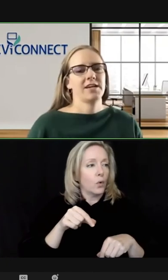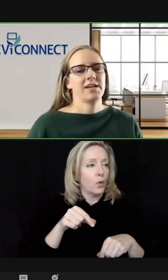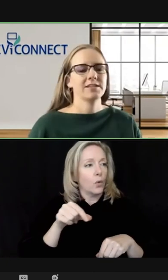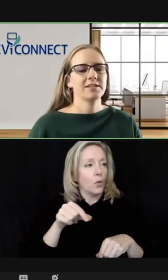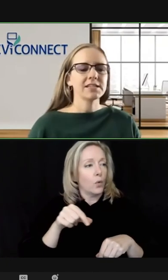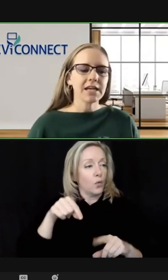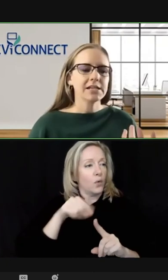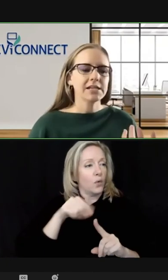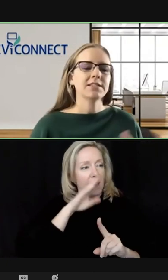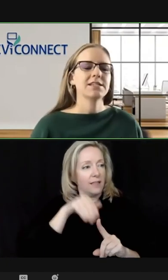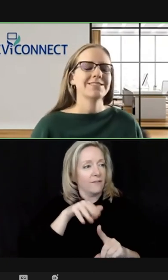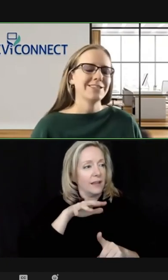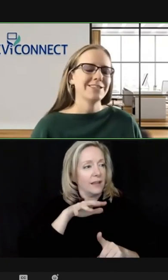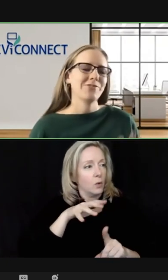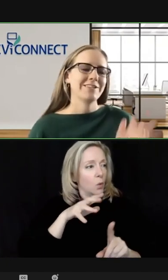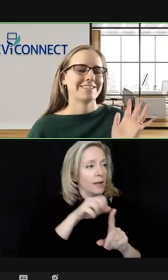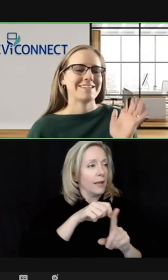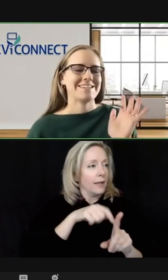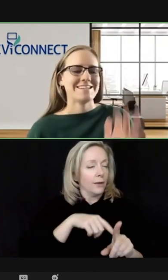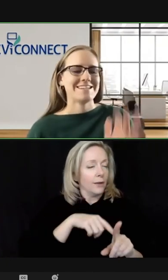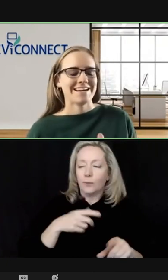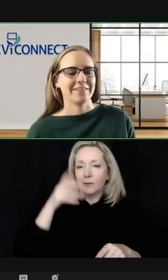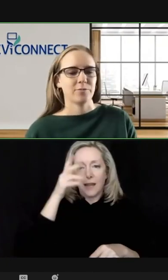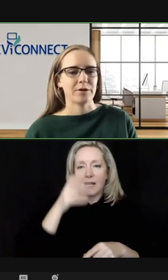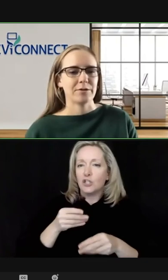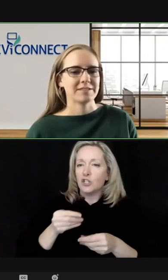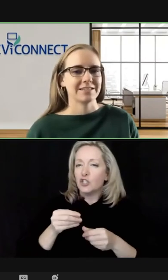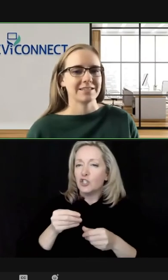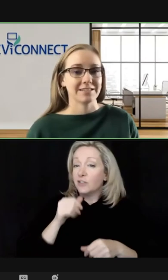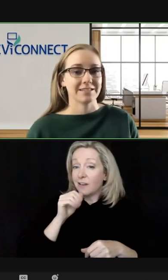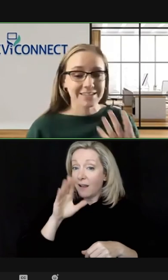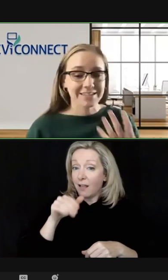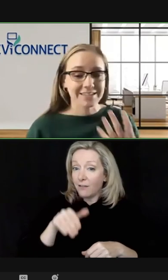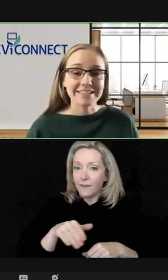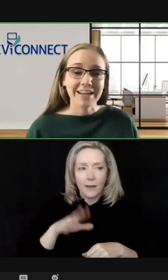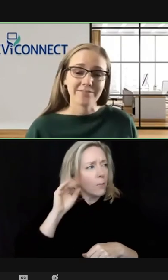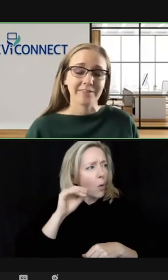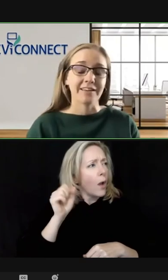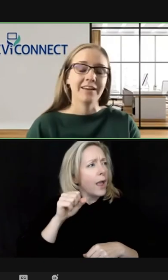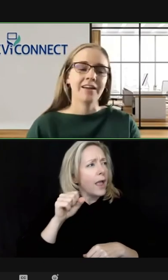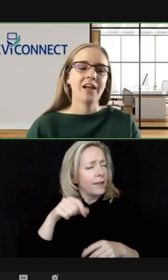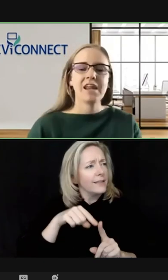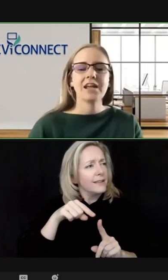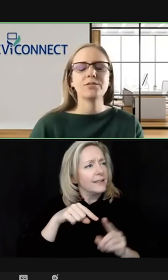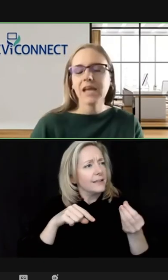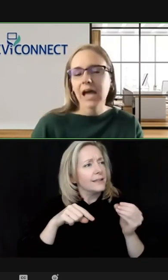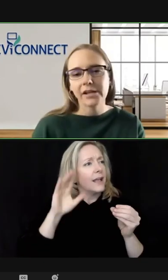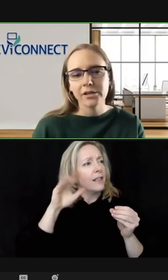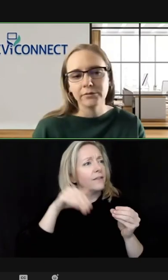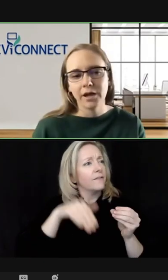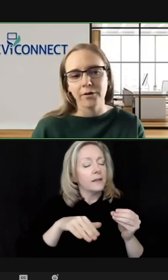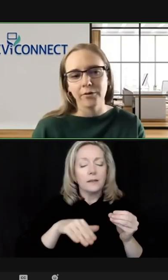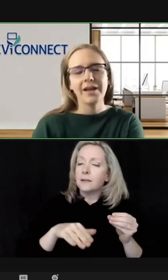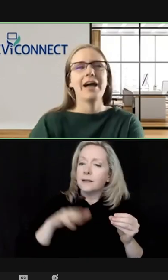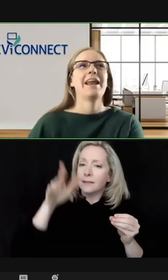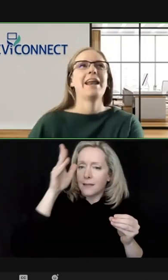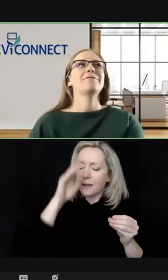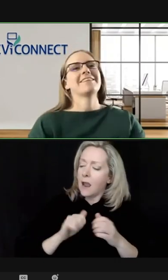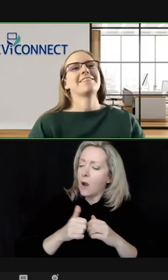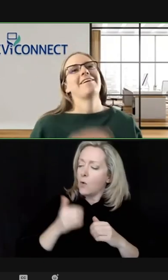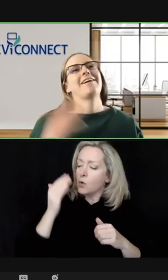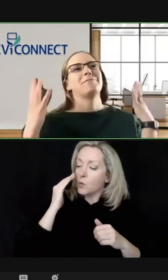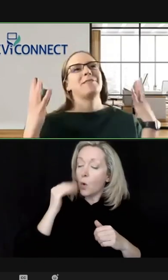not an elephant. And he's like, yeah, it is. And he's like, no, it's not. And the little boy was insistent. Yes, it's an elephant. The dad goes, yeah, how do you know?